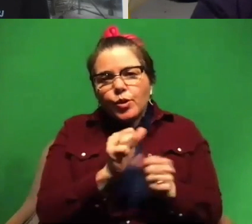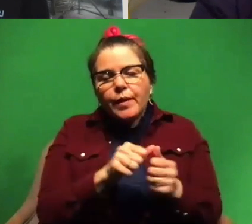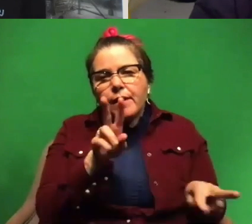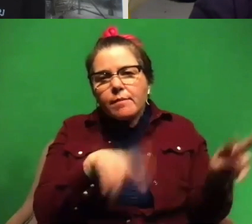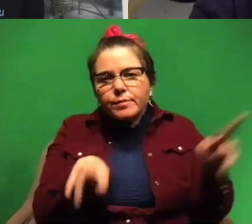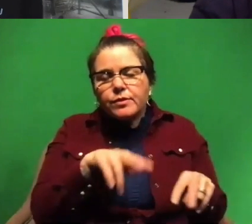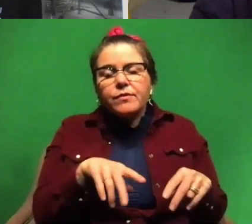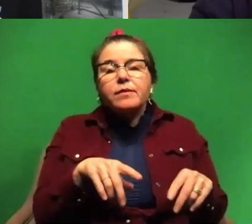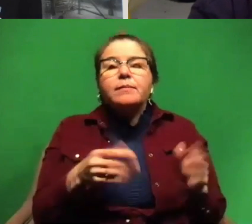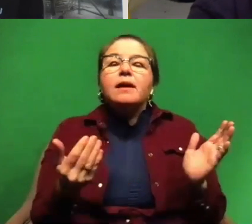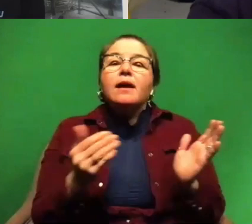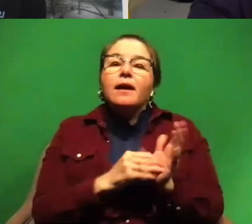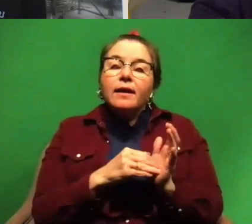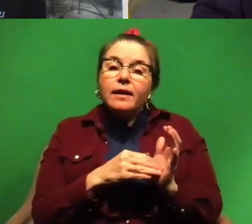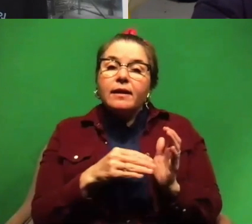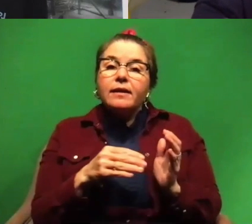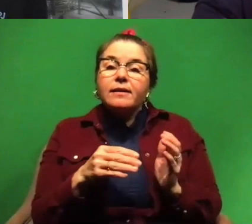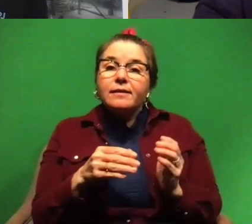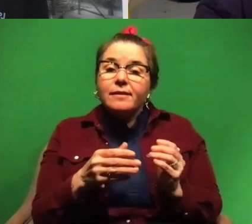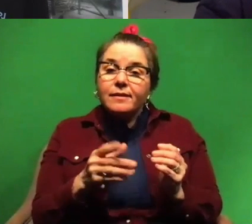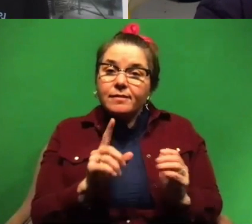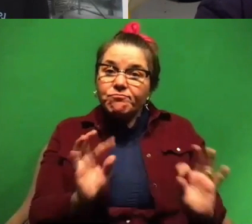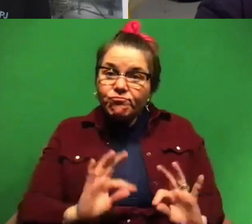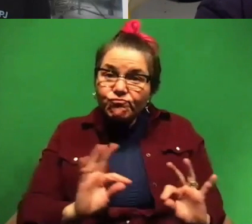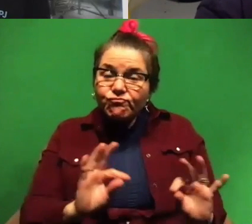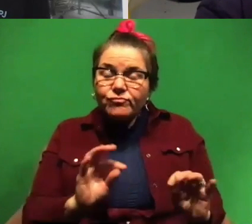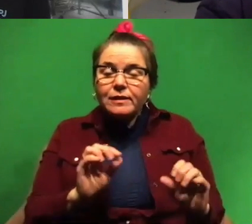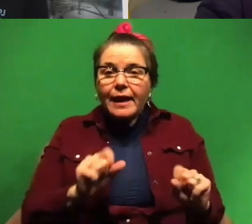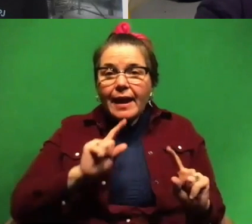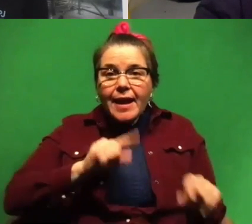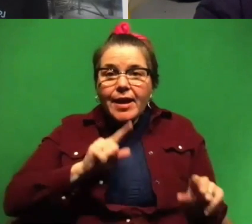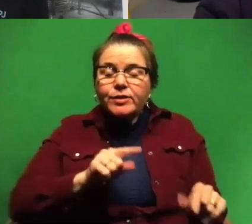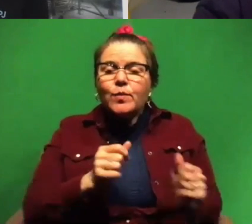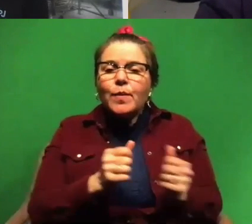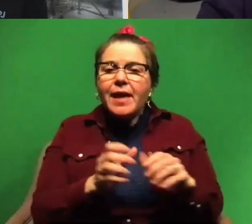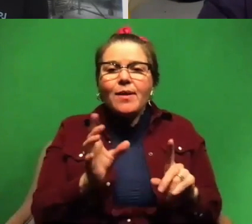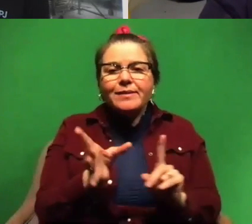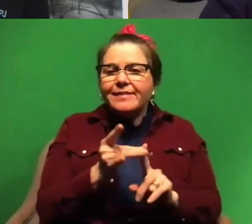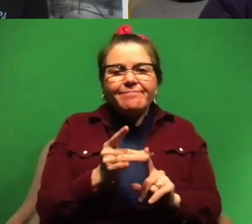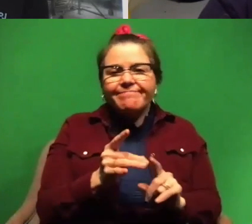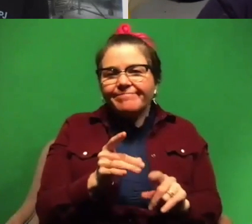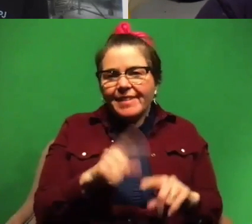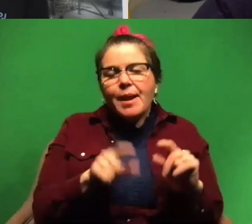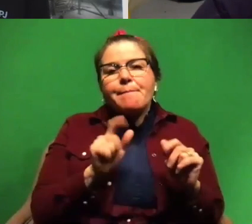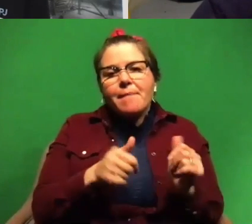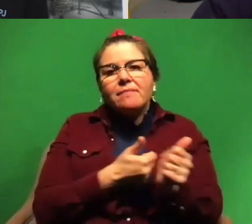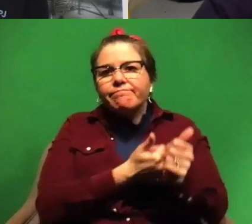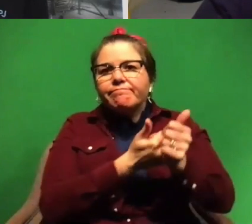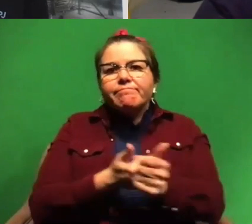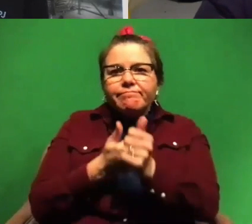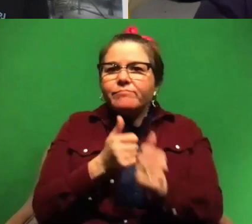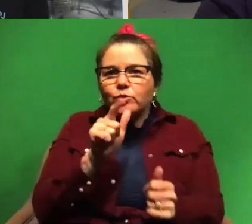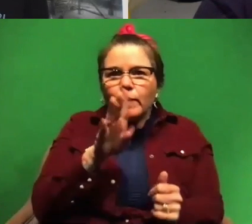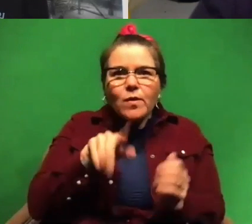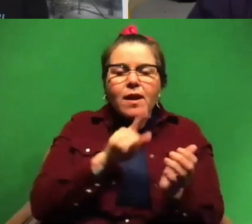But again, not so easy that we can answer these questions without tagging them and actually tracking them for 24 hours a day for